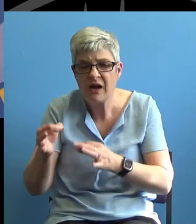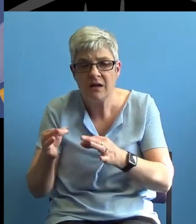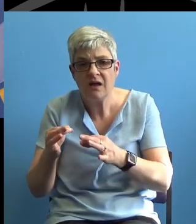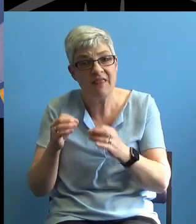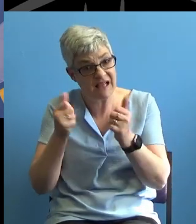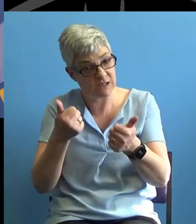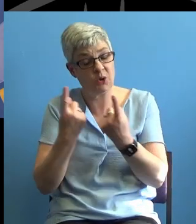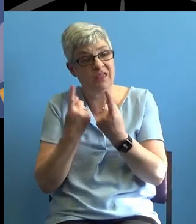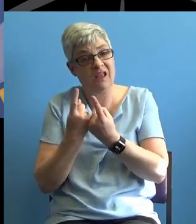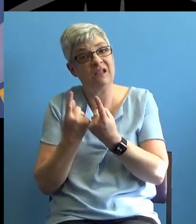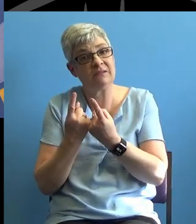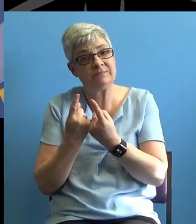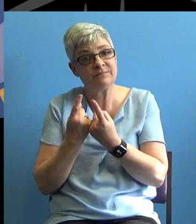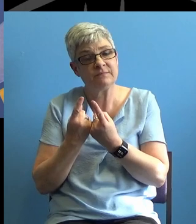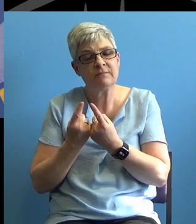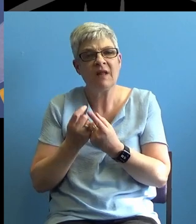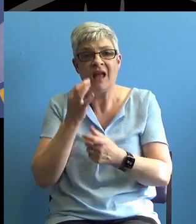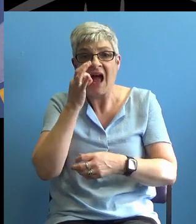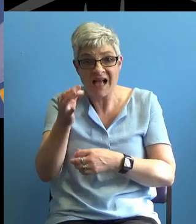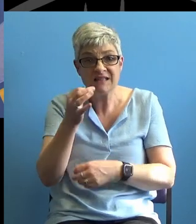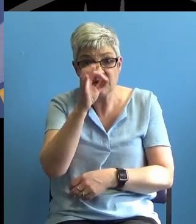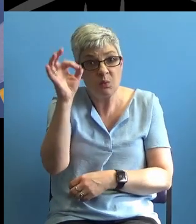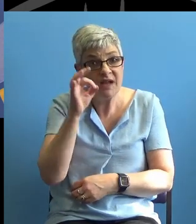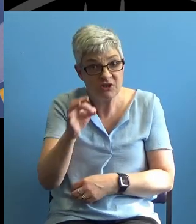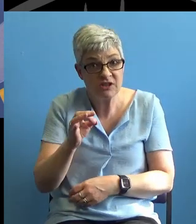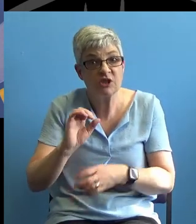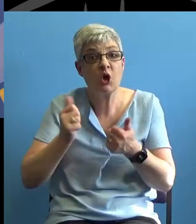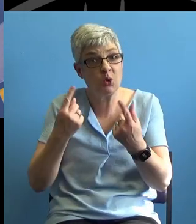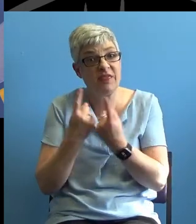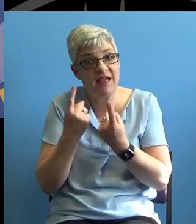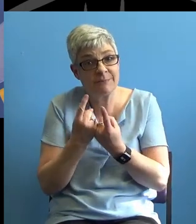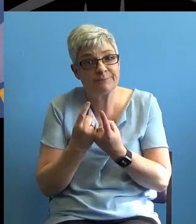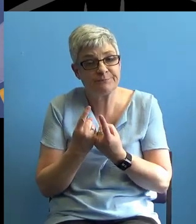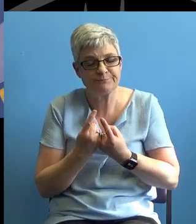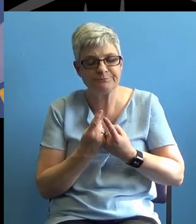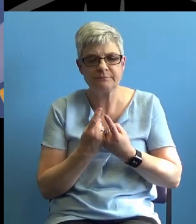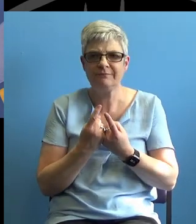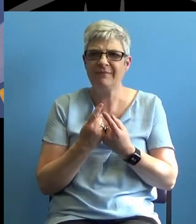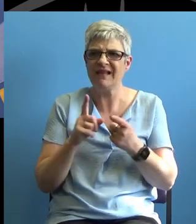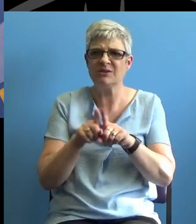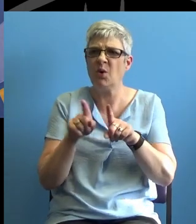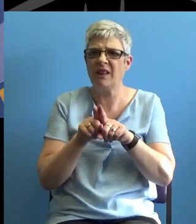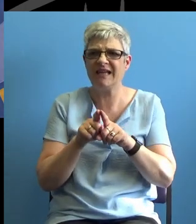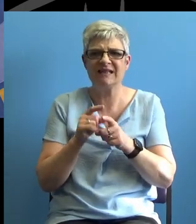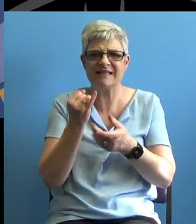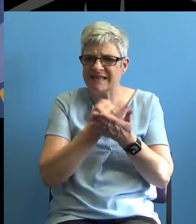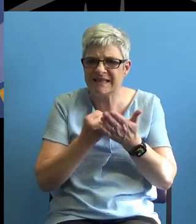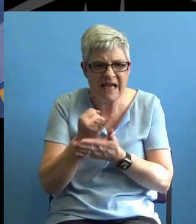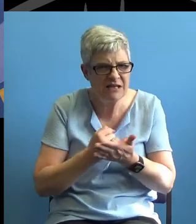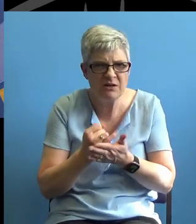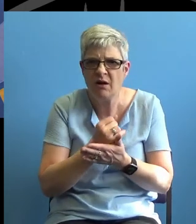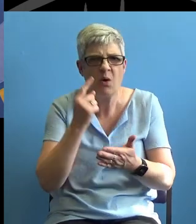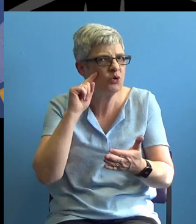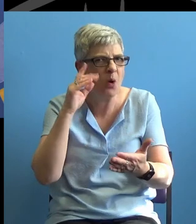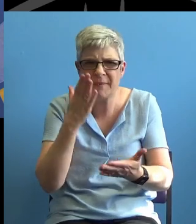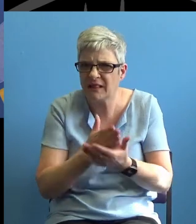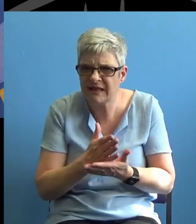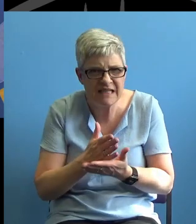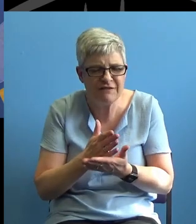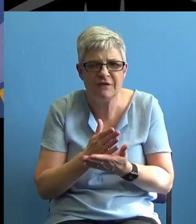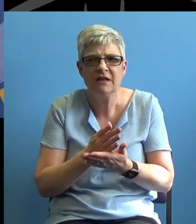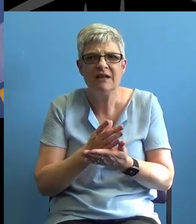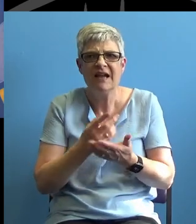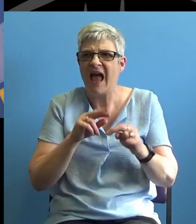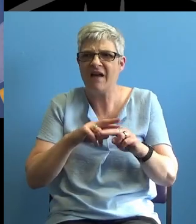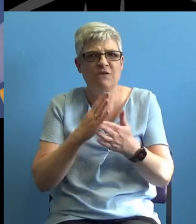to their credit. Asking questions is a good thing. It's not a matter of sin or unbelief to be not sure